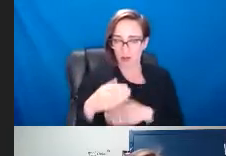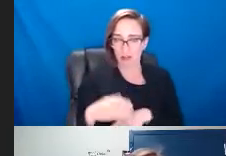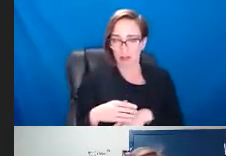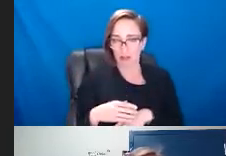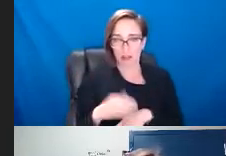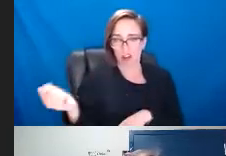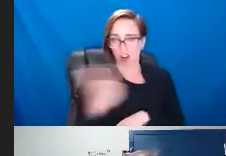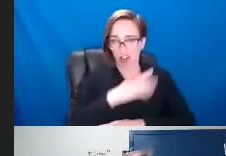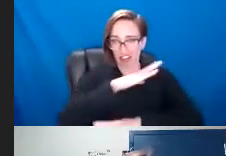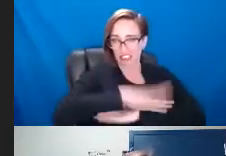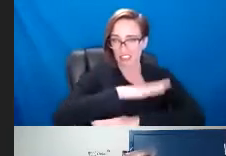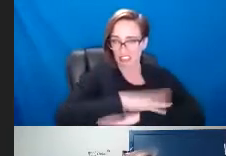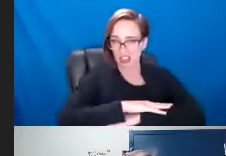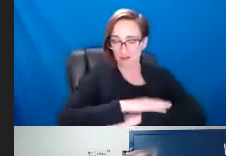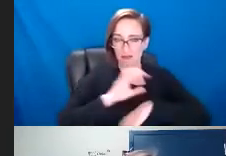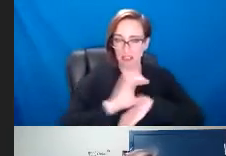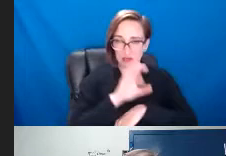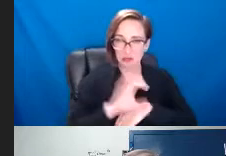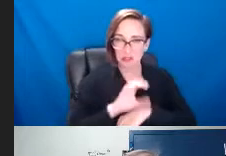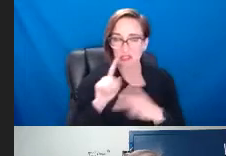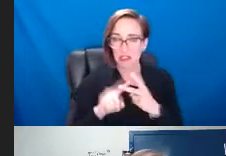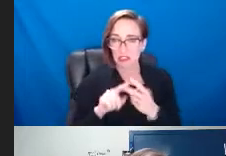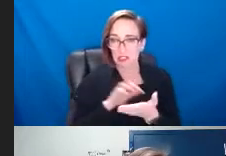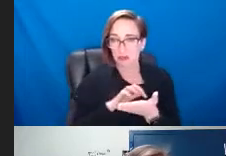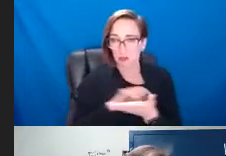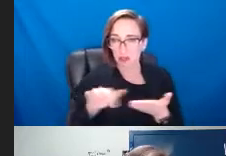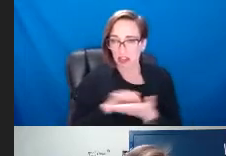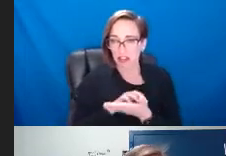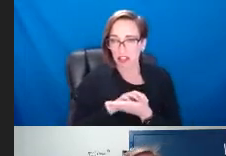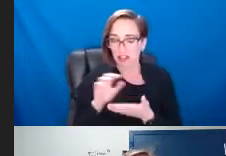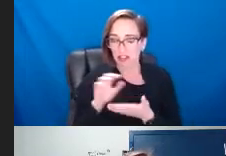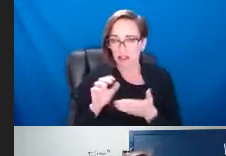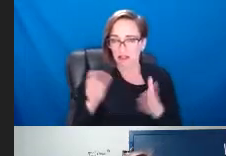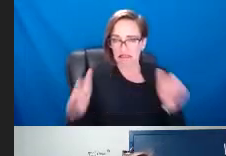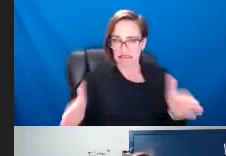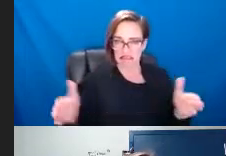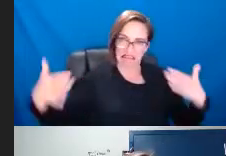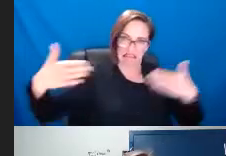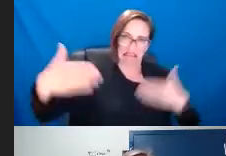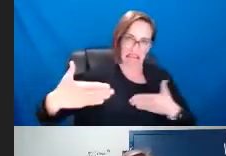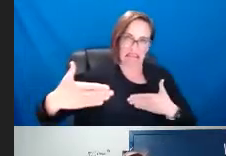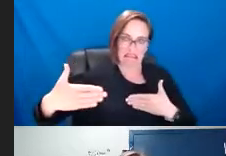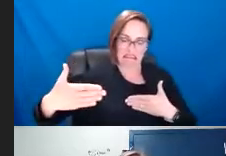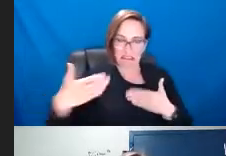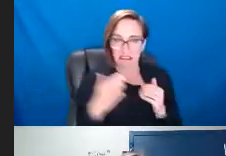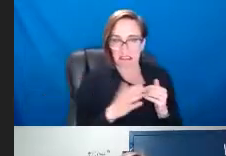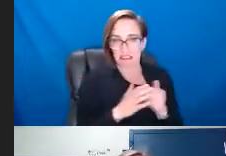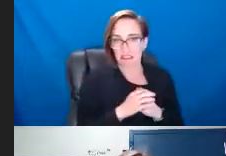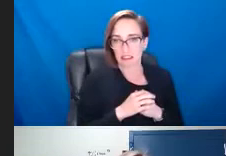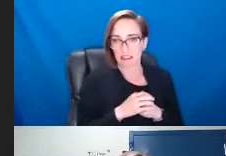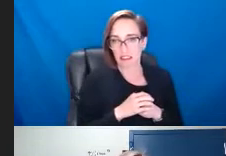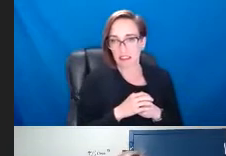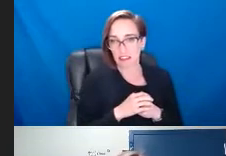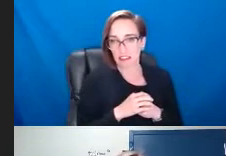computers, and there was a Braille display that was the size of a shoebox, or maybe not quite that big, in front of